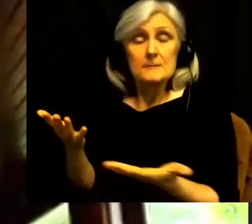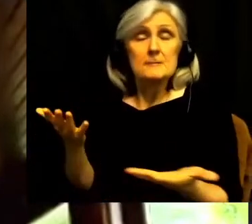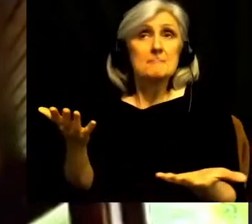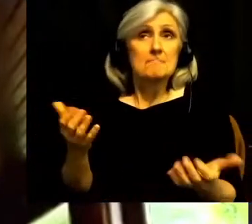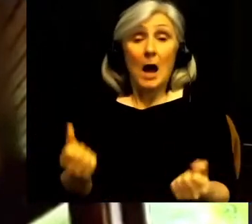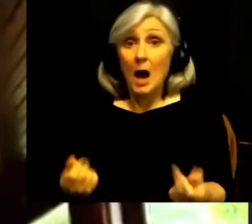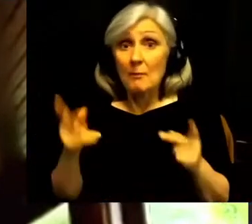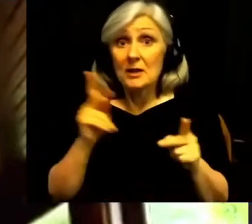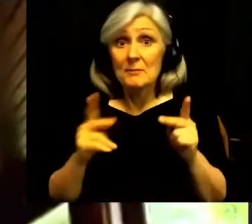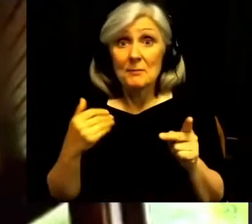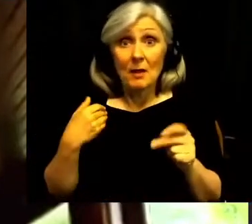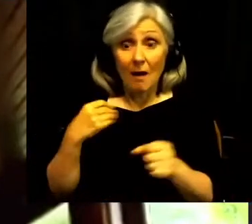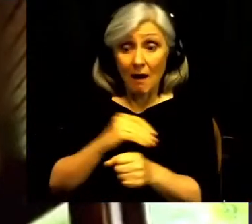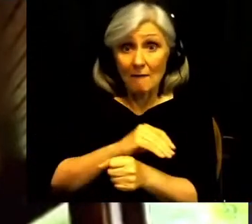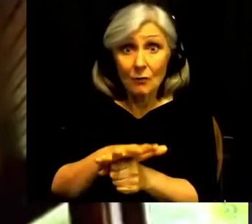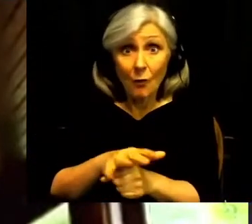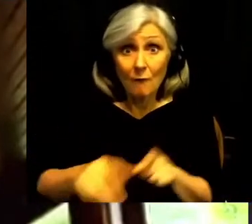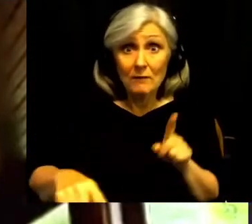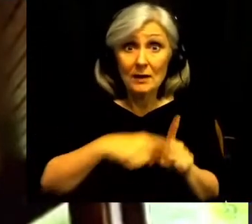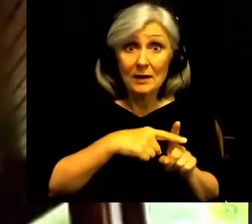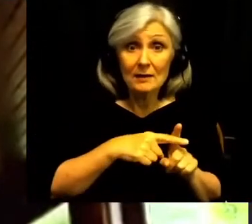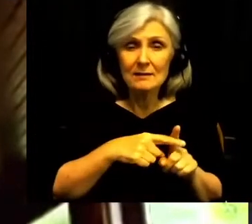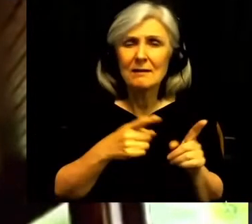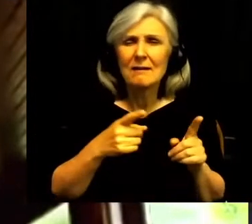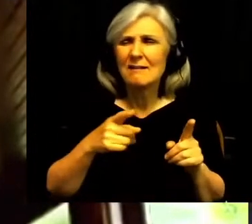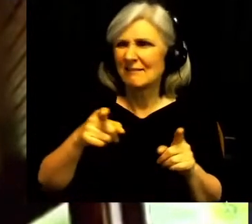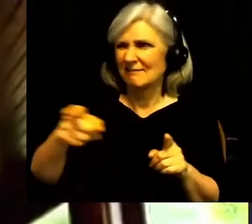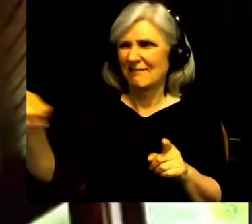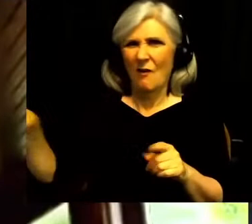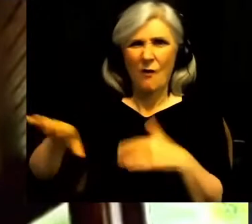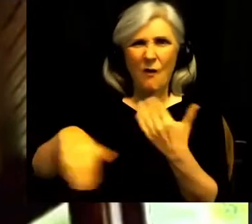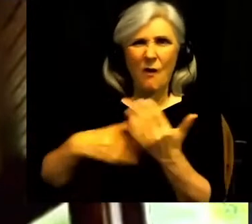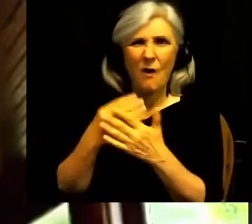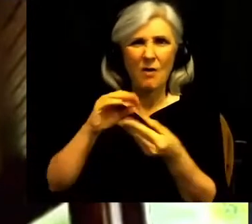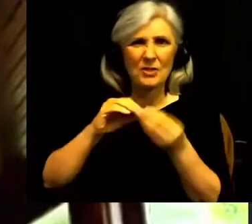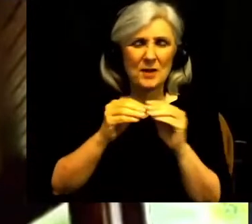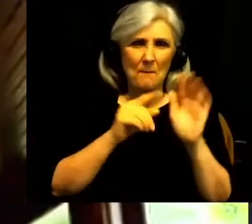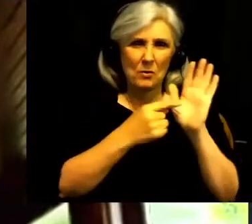SARS-CoV-2. There may be other respiratory viruses spreading. I wouldn't say that